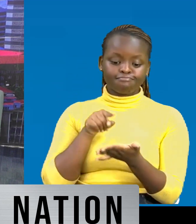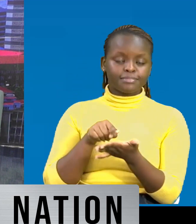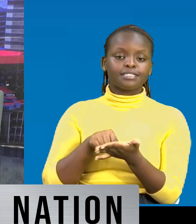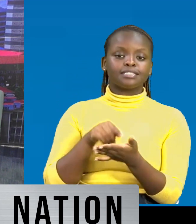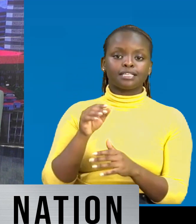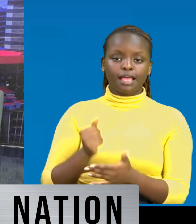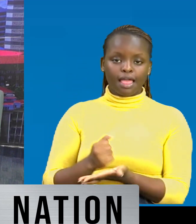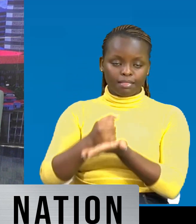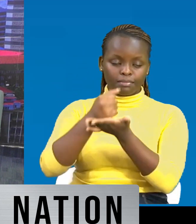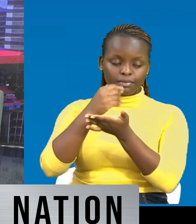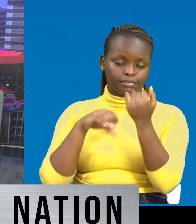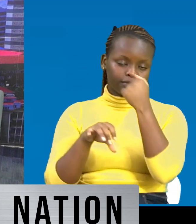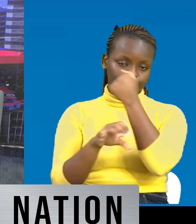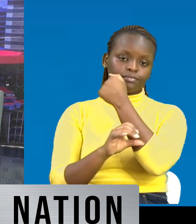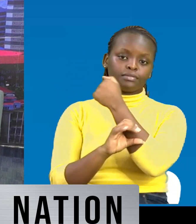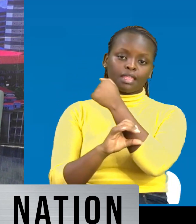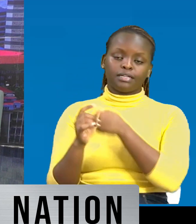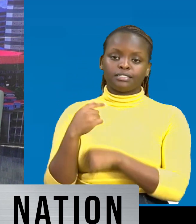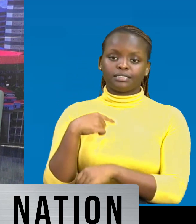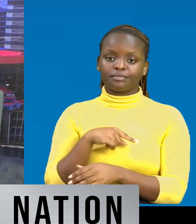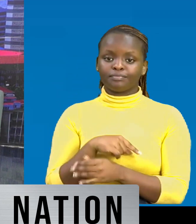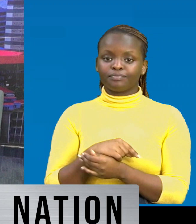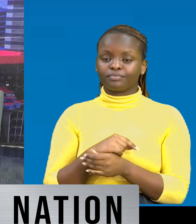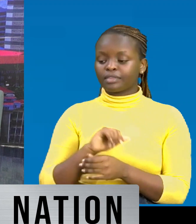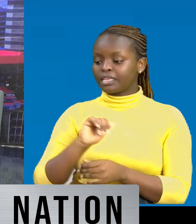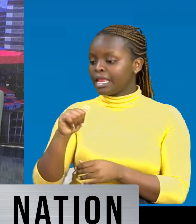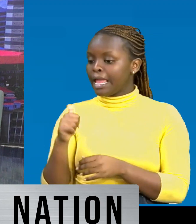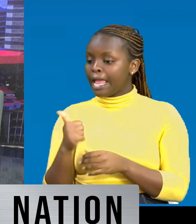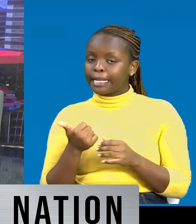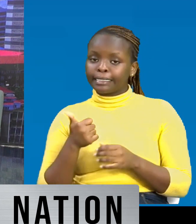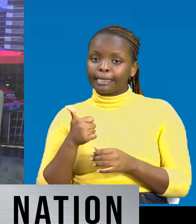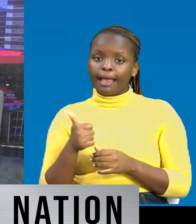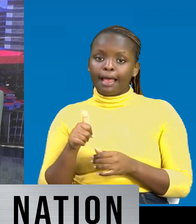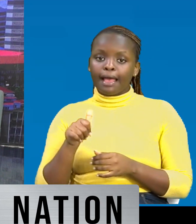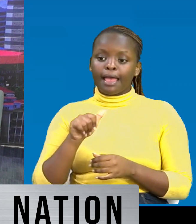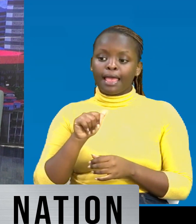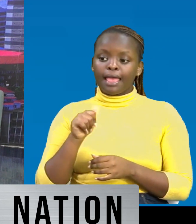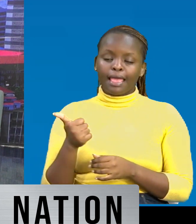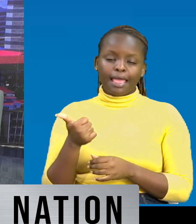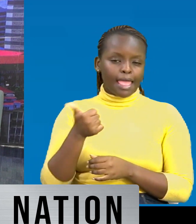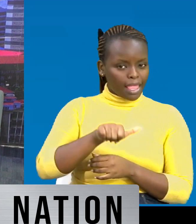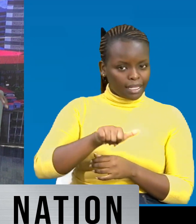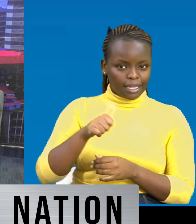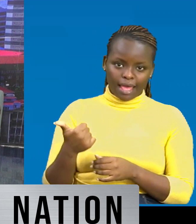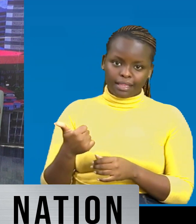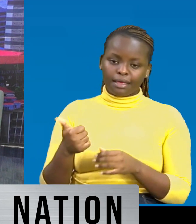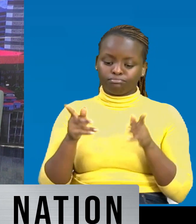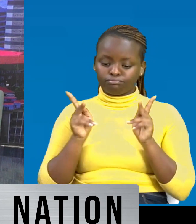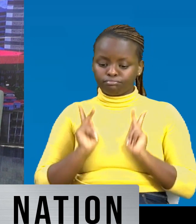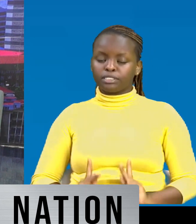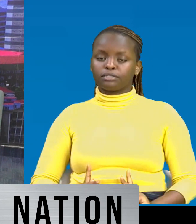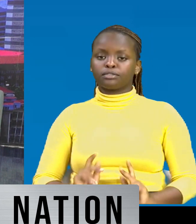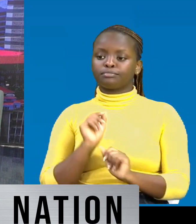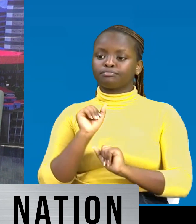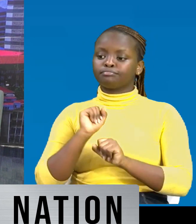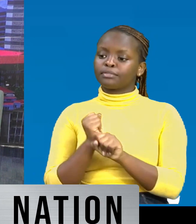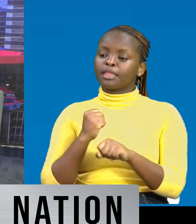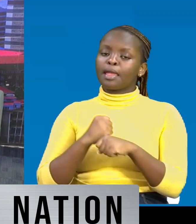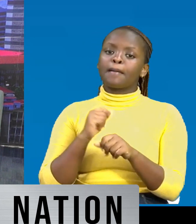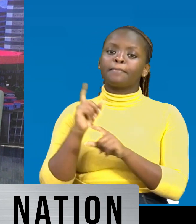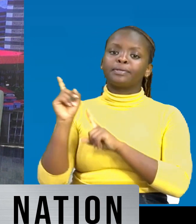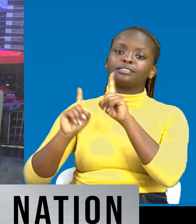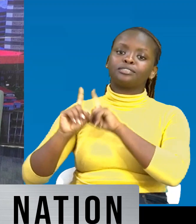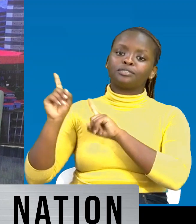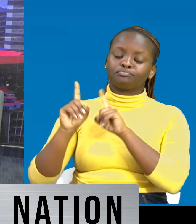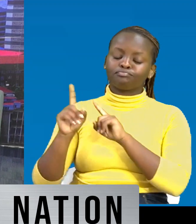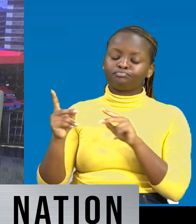not about this president, it's about any other person who will make a trip out there. And Jonah, I'm really struggling to